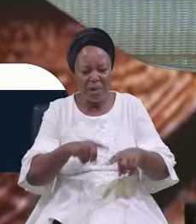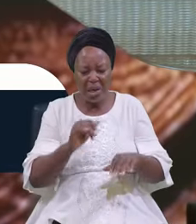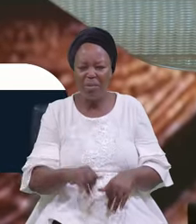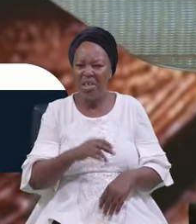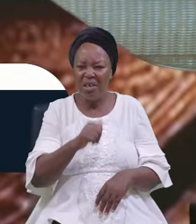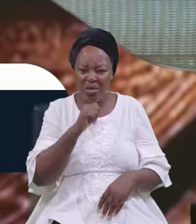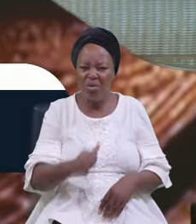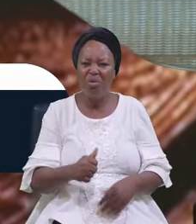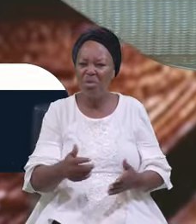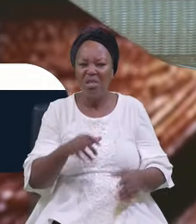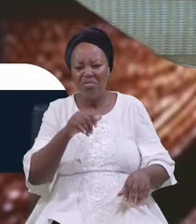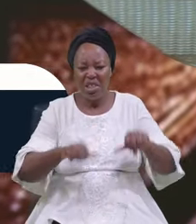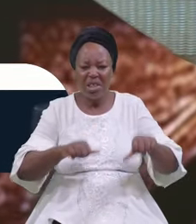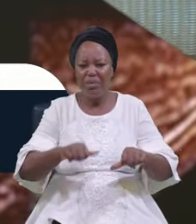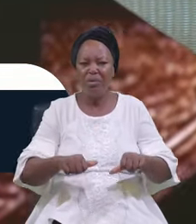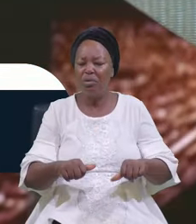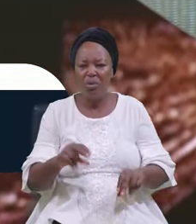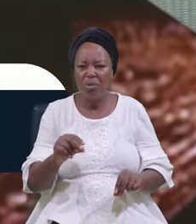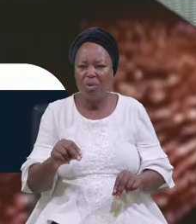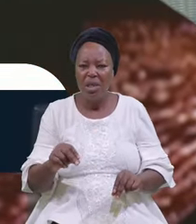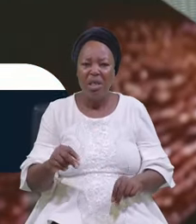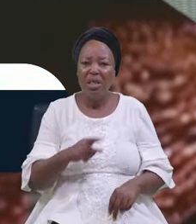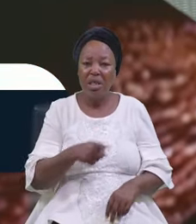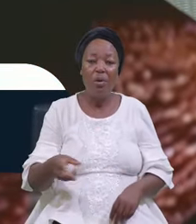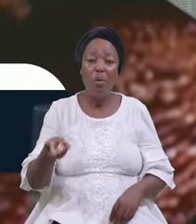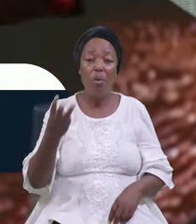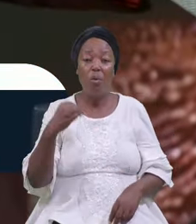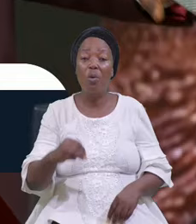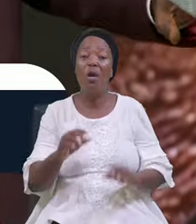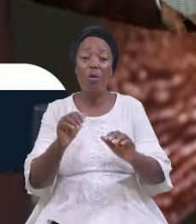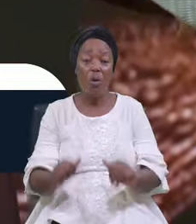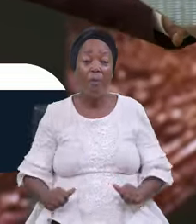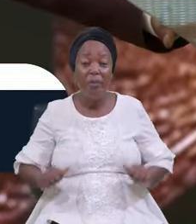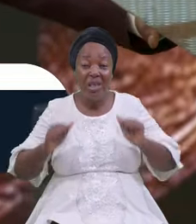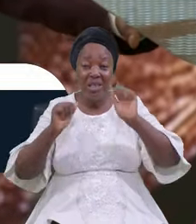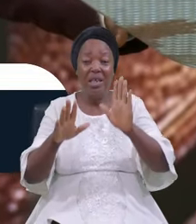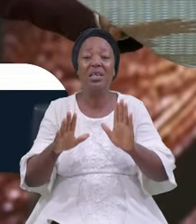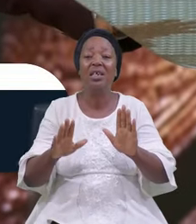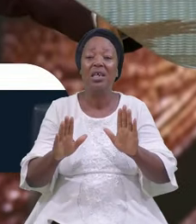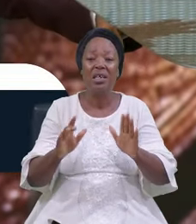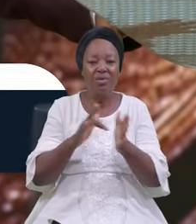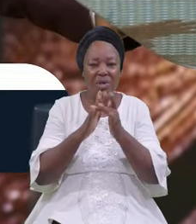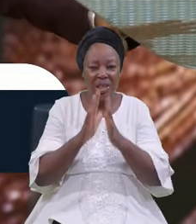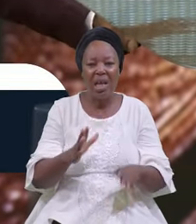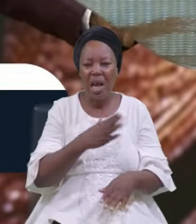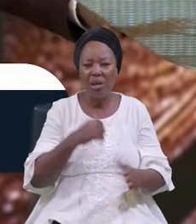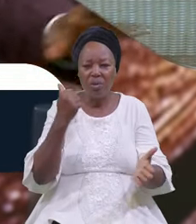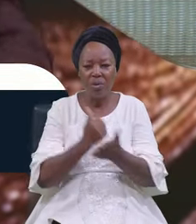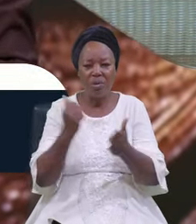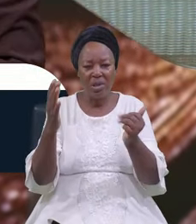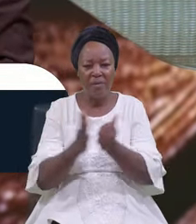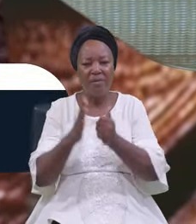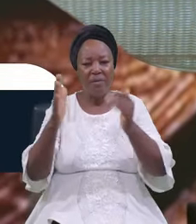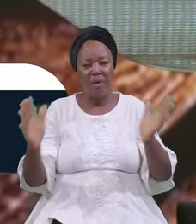unreliable. No, they were committed Levites. And crucified Christians and